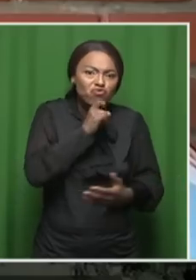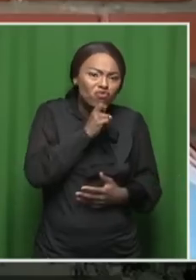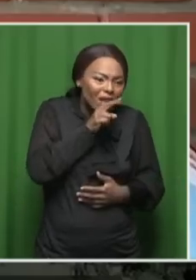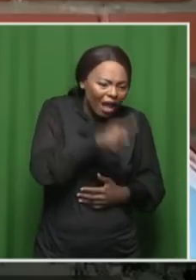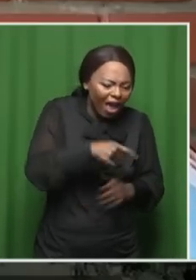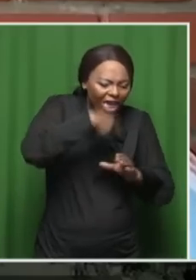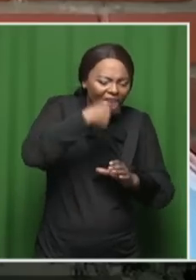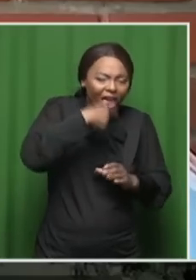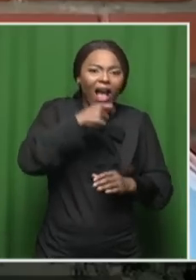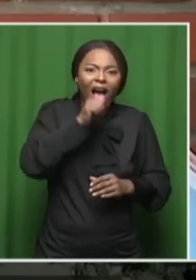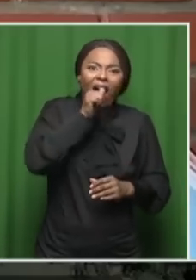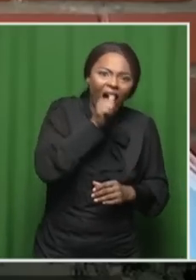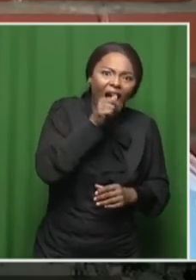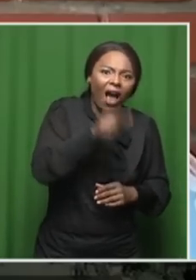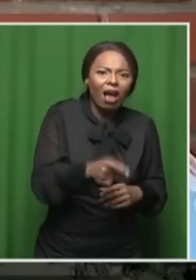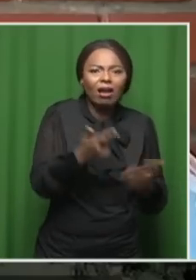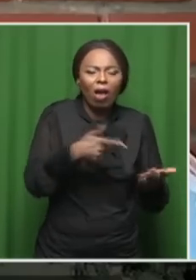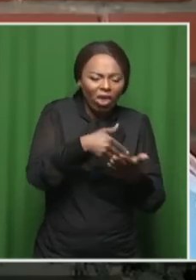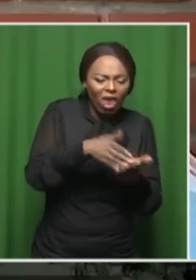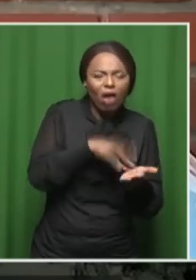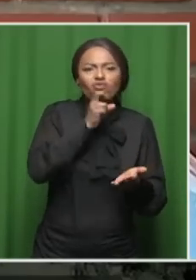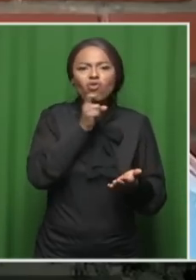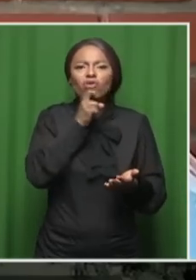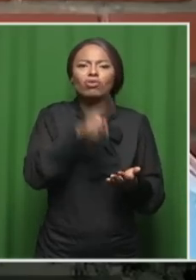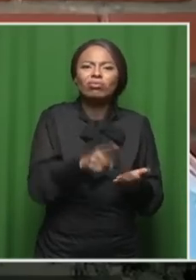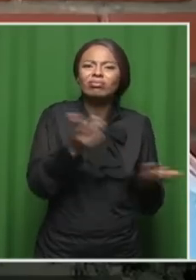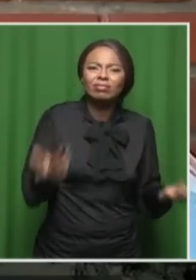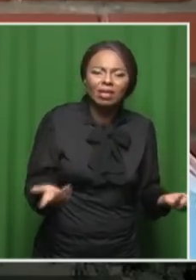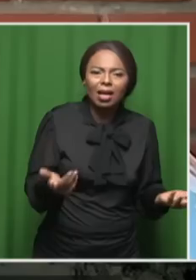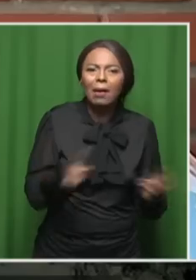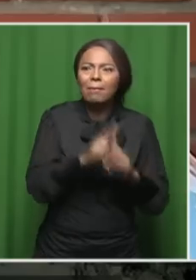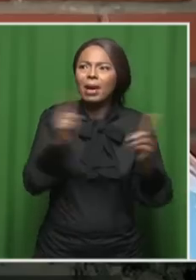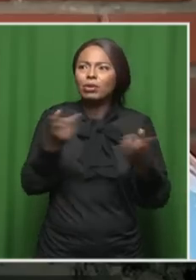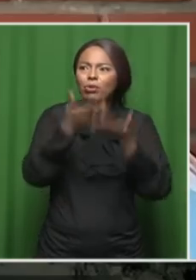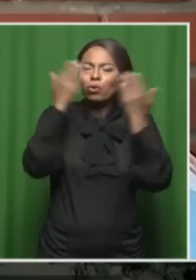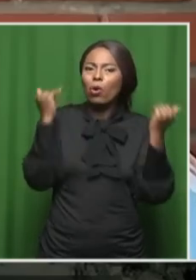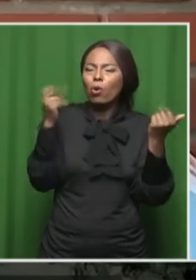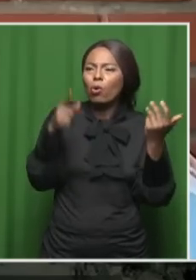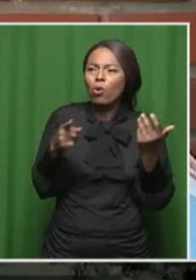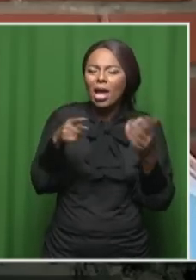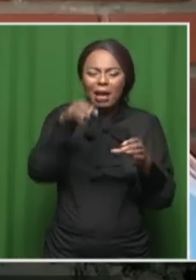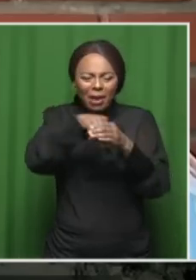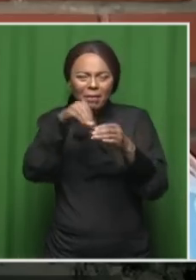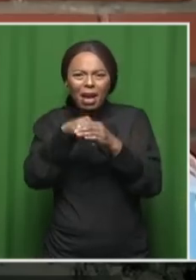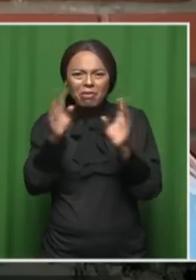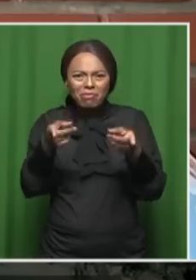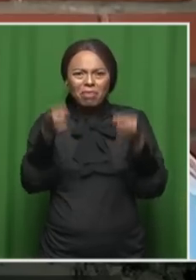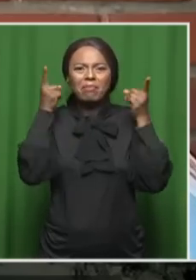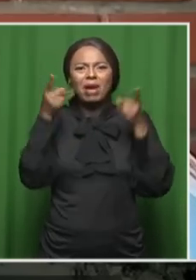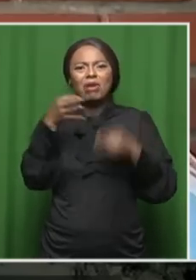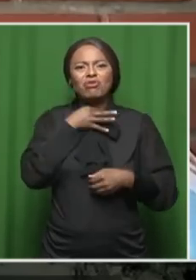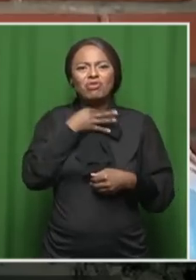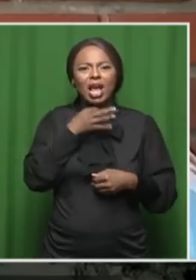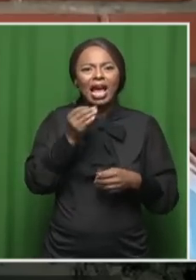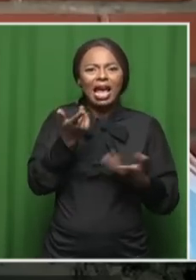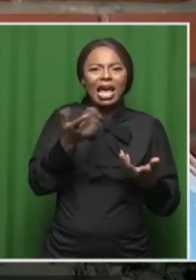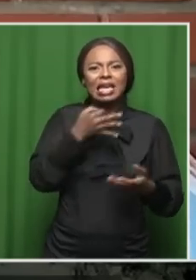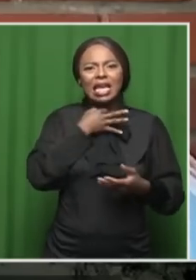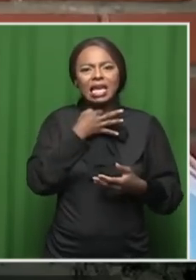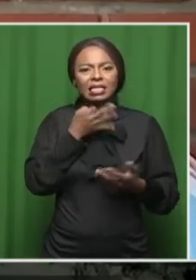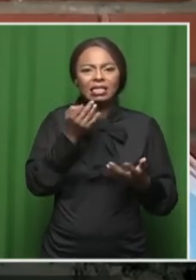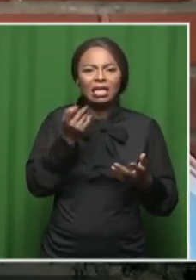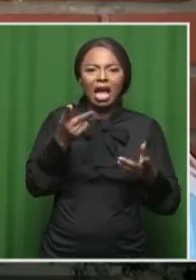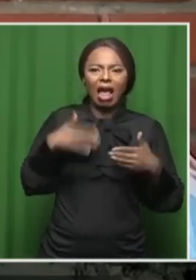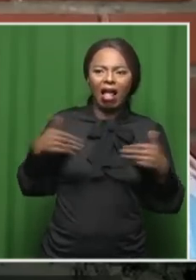particular products that have unacceptably high levels of these toxins? It's worrying us as a commission